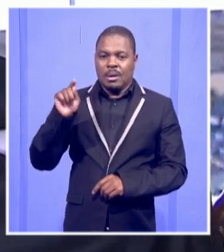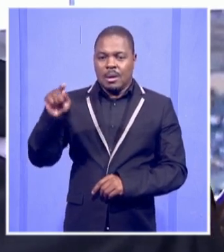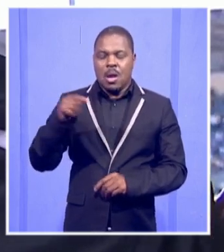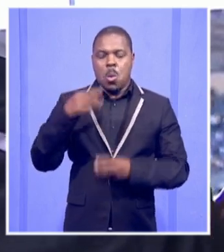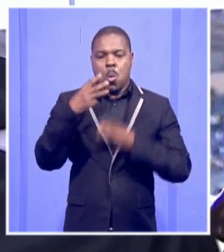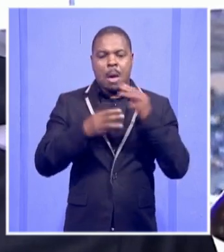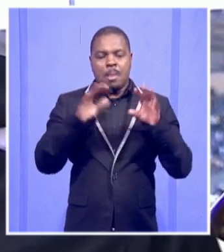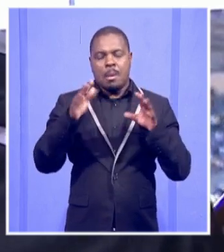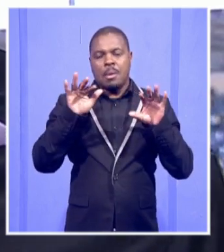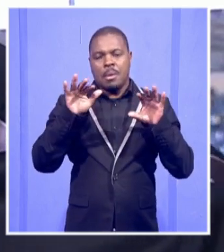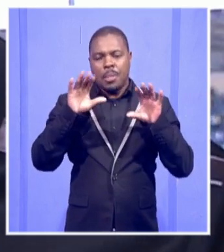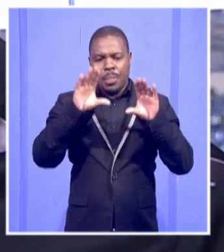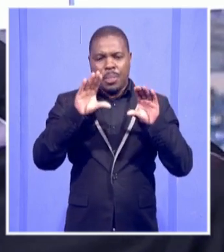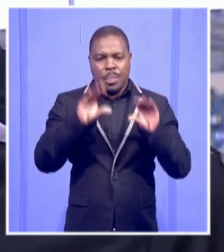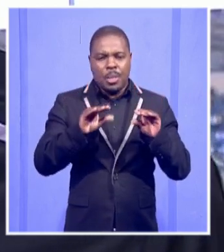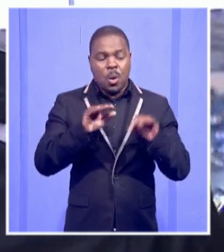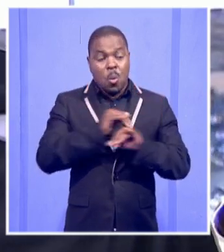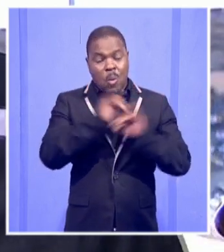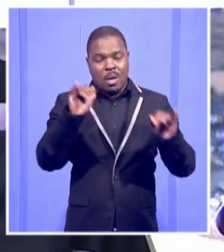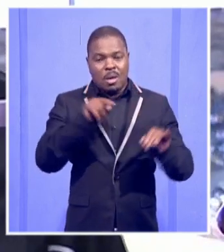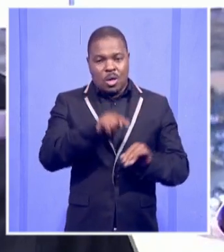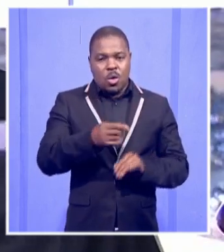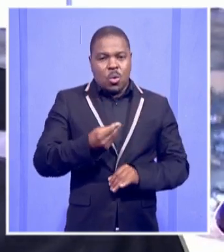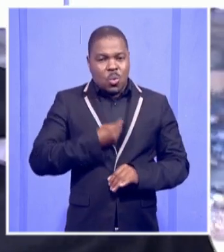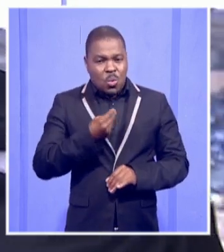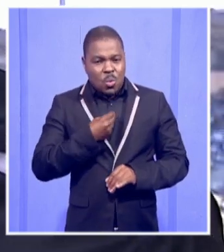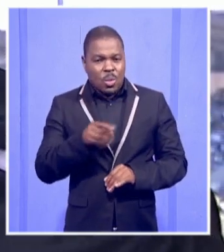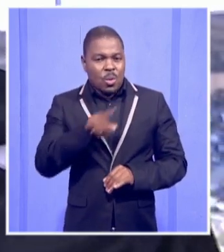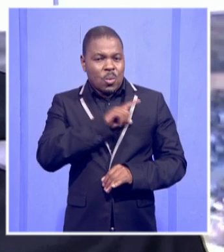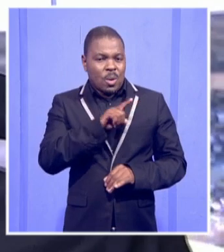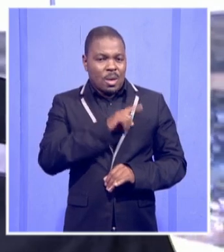ye-unemployment, especially la ku-youth, because i-youth leningi